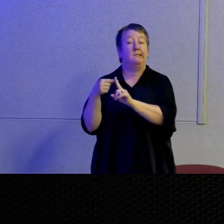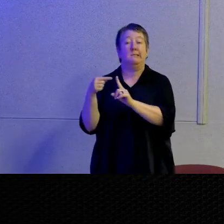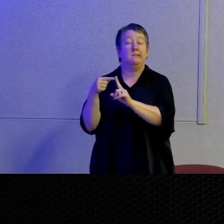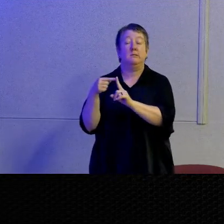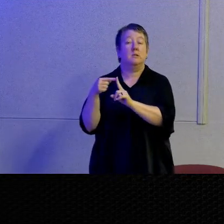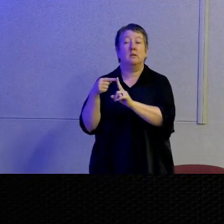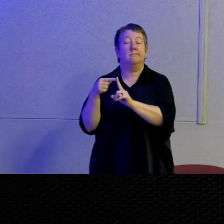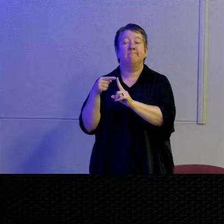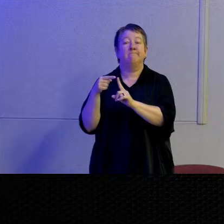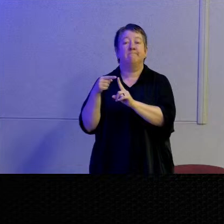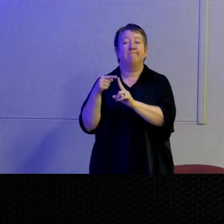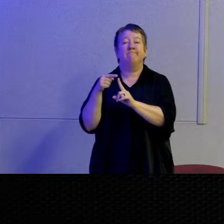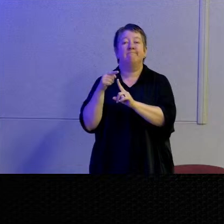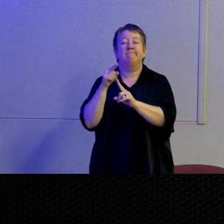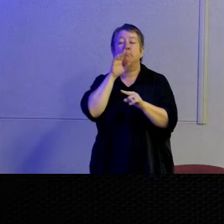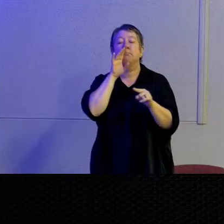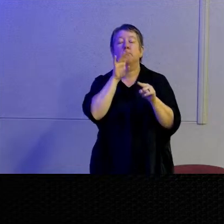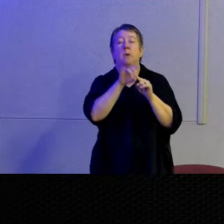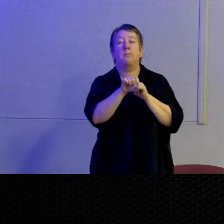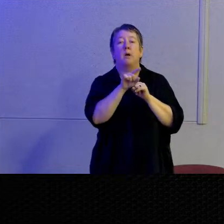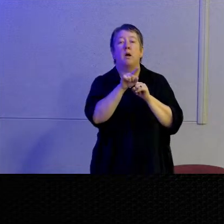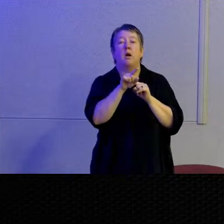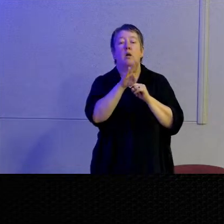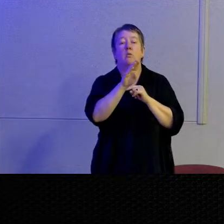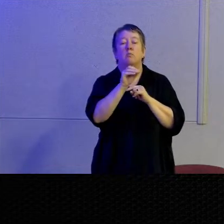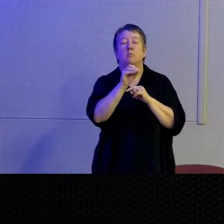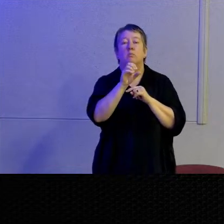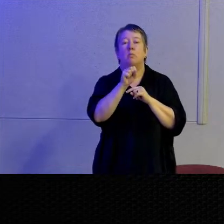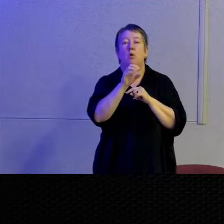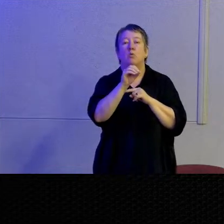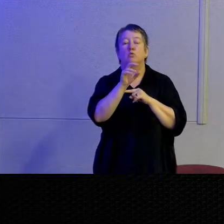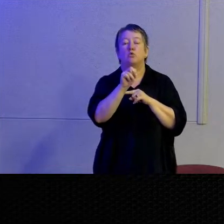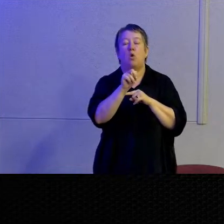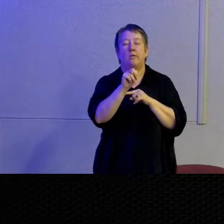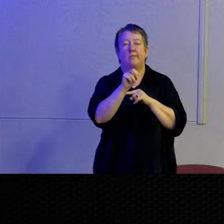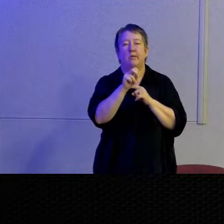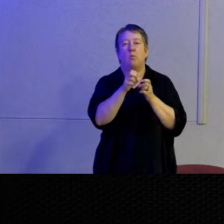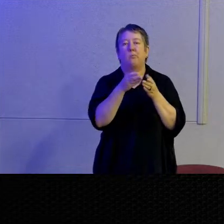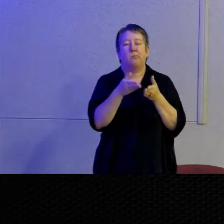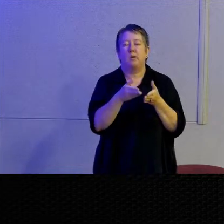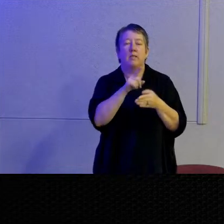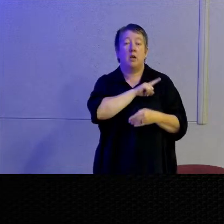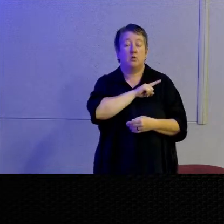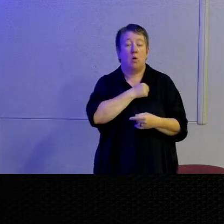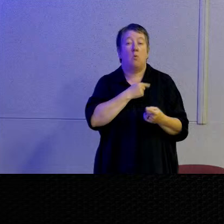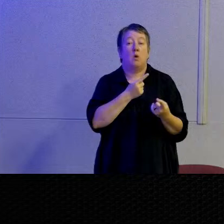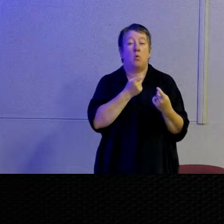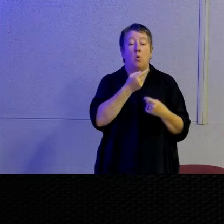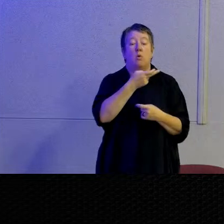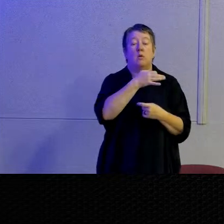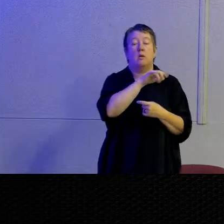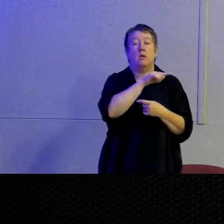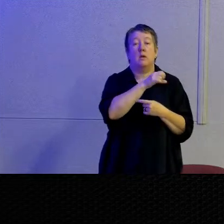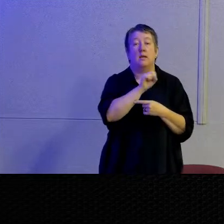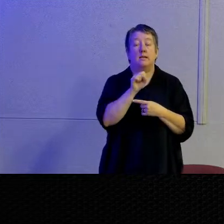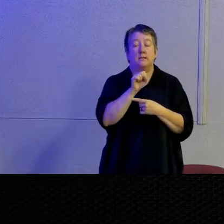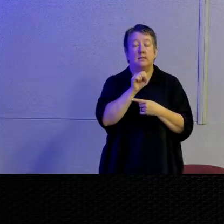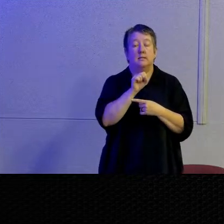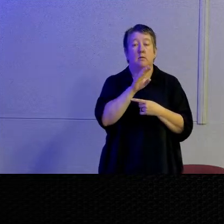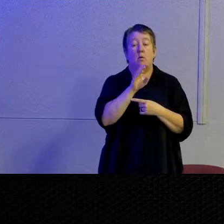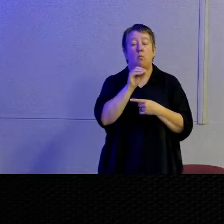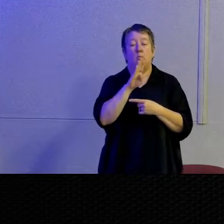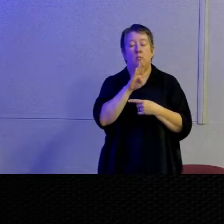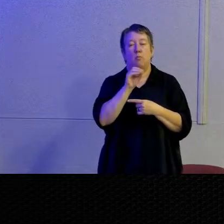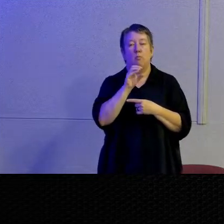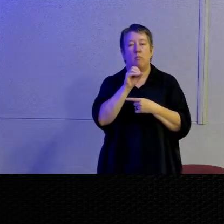the existence of a boson. So that's why we call it the Higgs boson, and not the Higgs-Englert